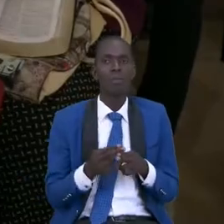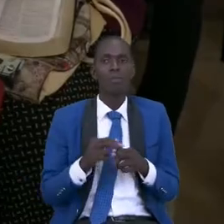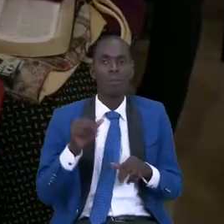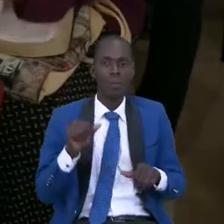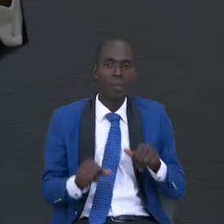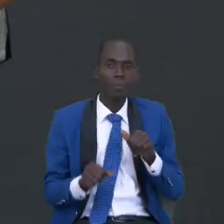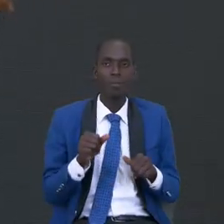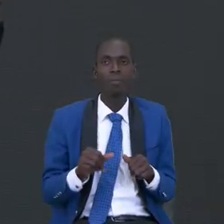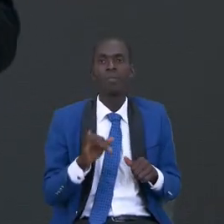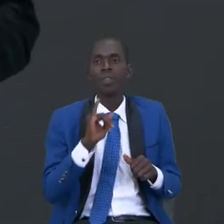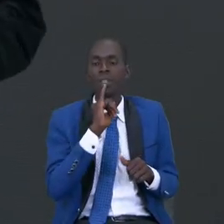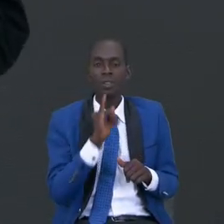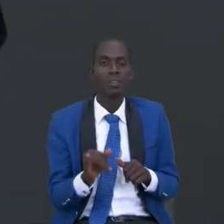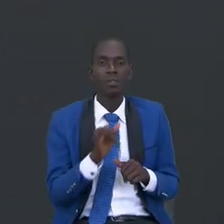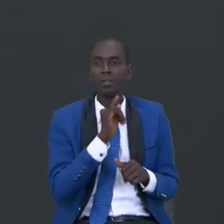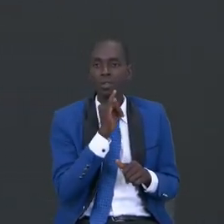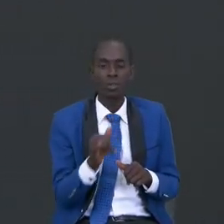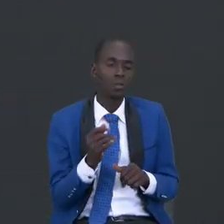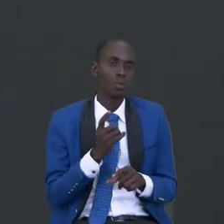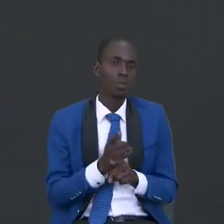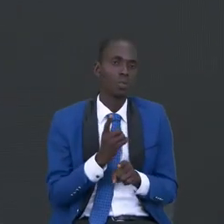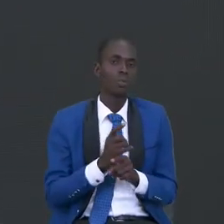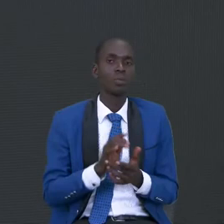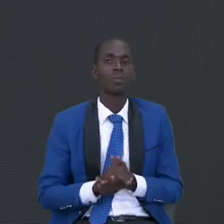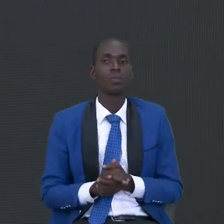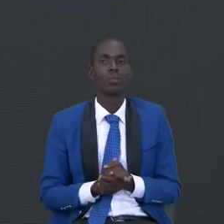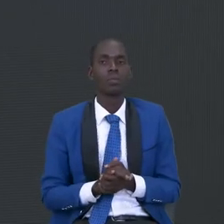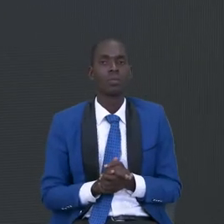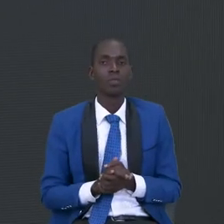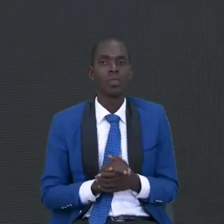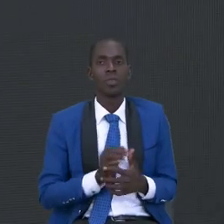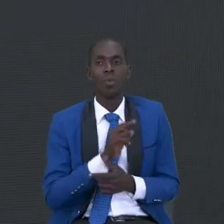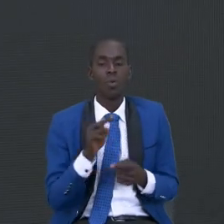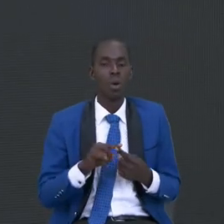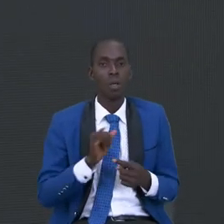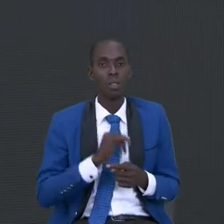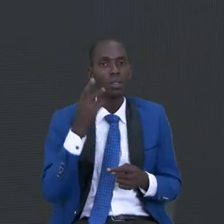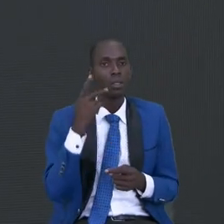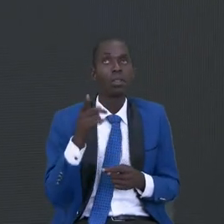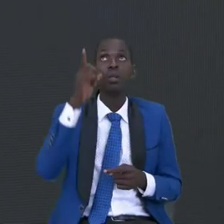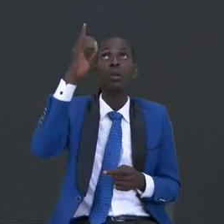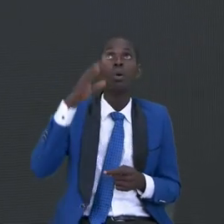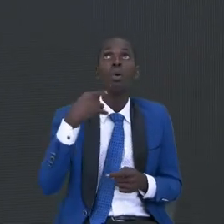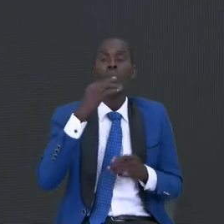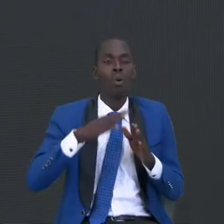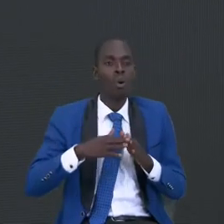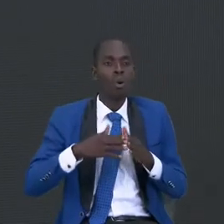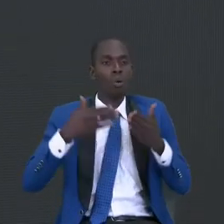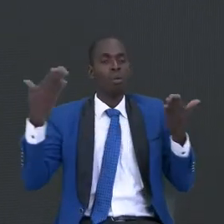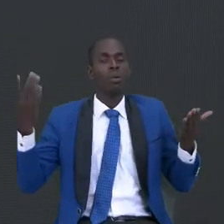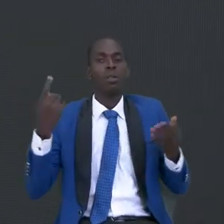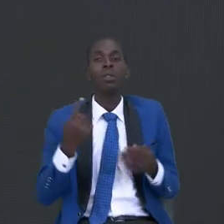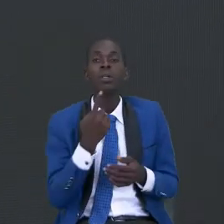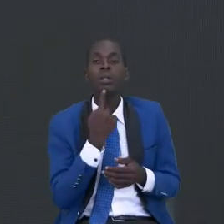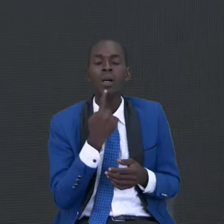is unreasonable. When I see God open the Red Sea for 3 million people